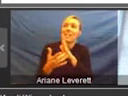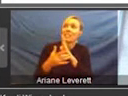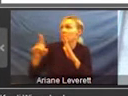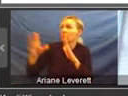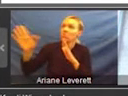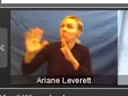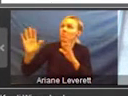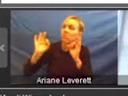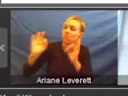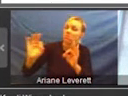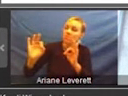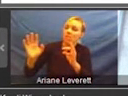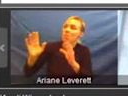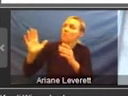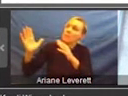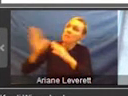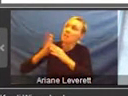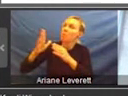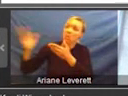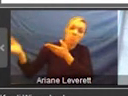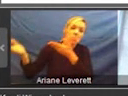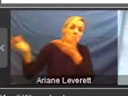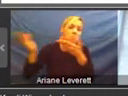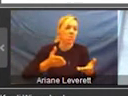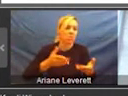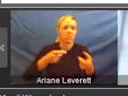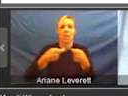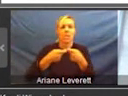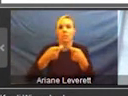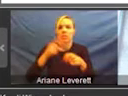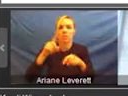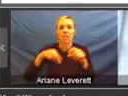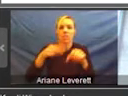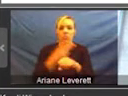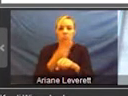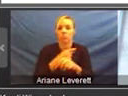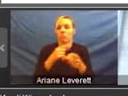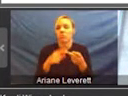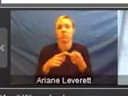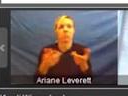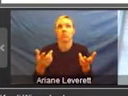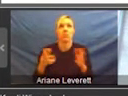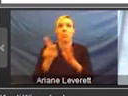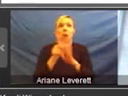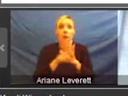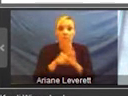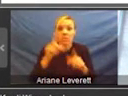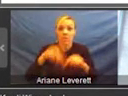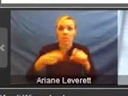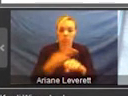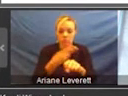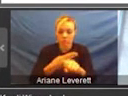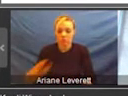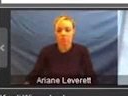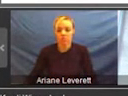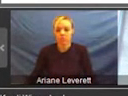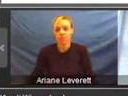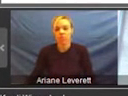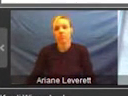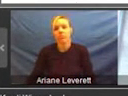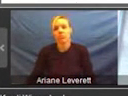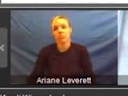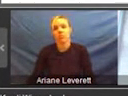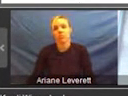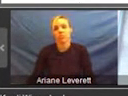issues or capacity issues, and so on, which Melanie also has mentioned, for instance, with the lessons